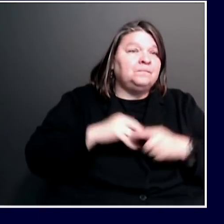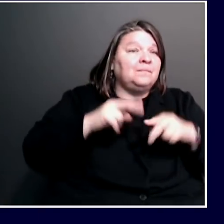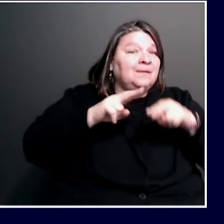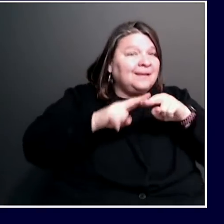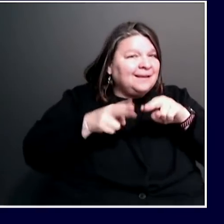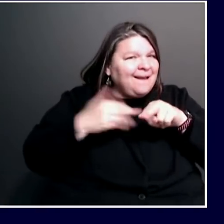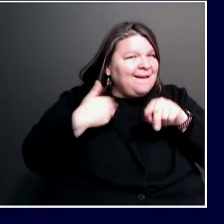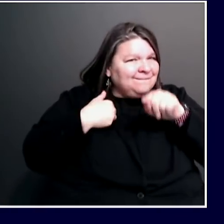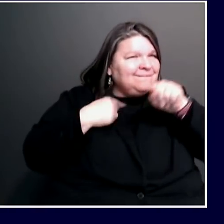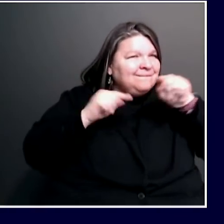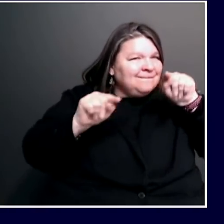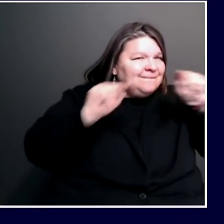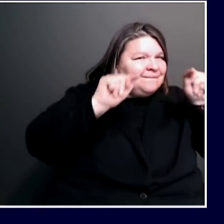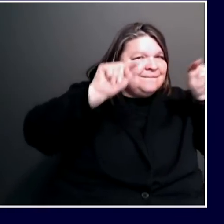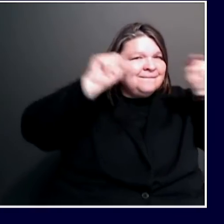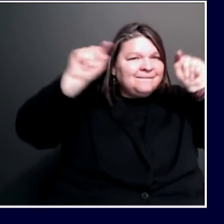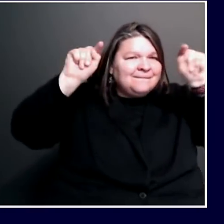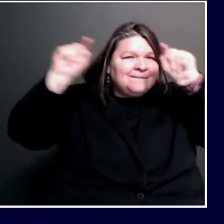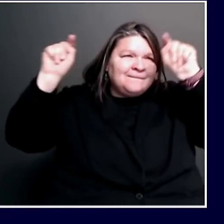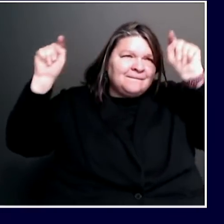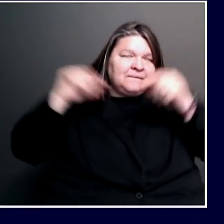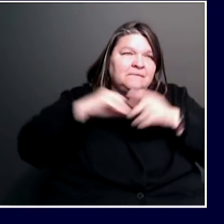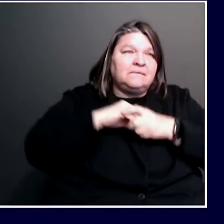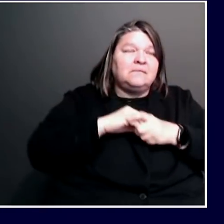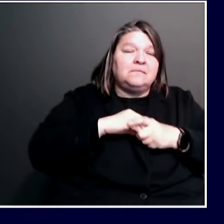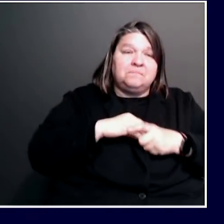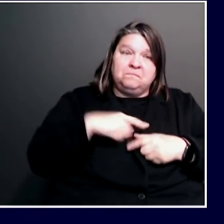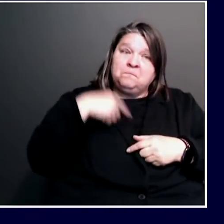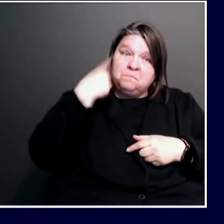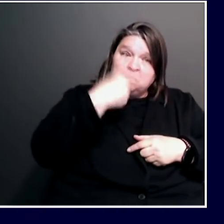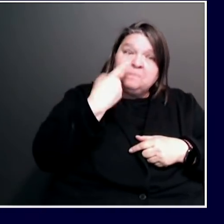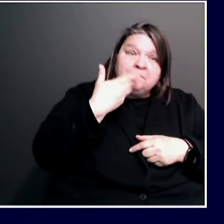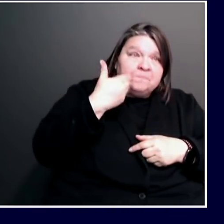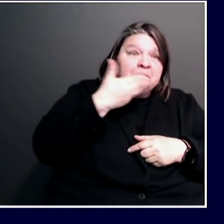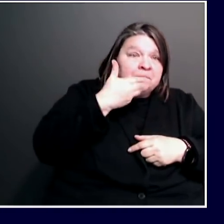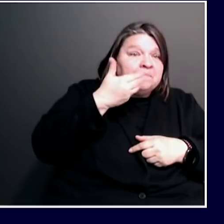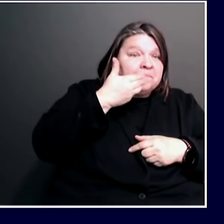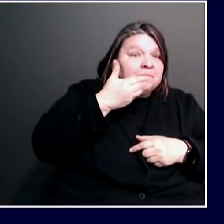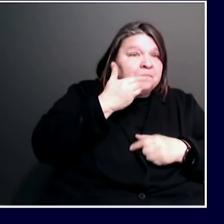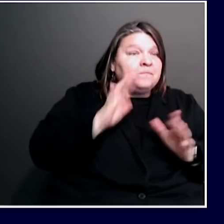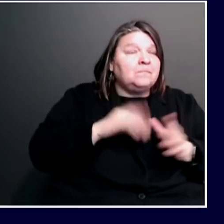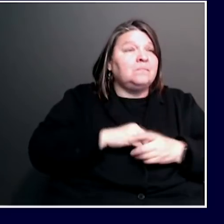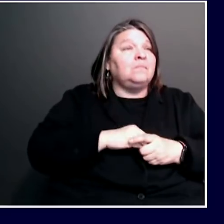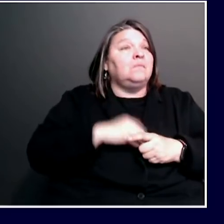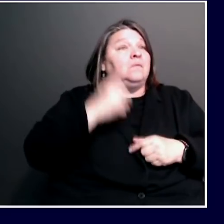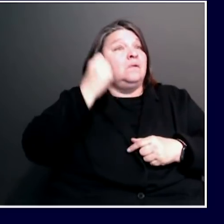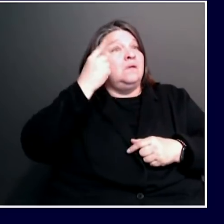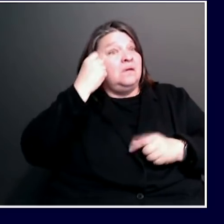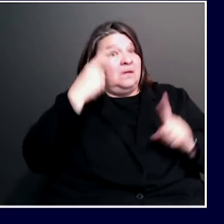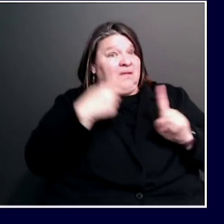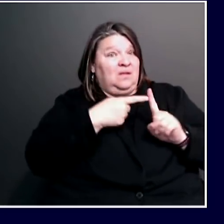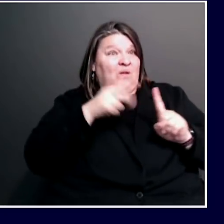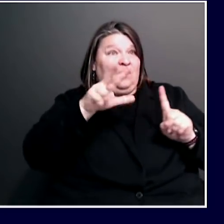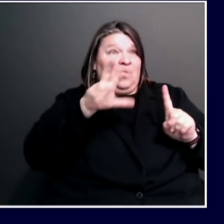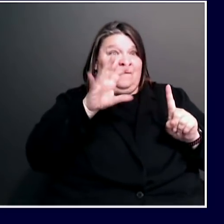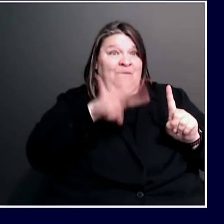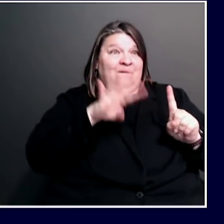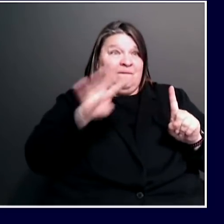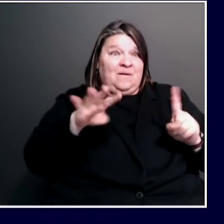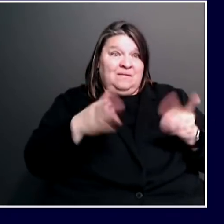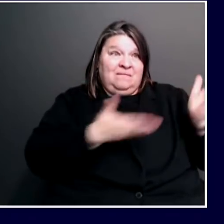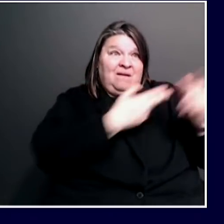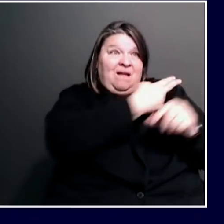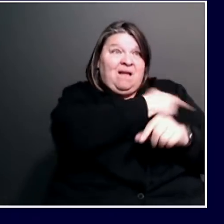are significant and meaningful, but make no mistake, 344 people in the hospital is a high